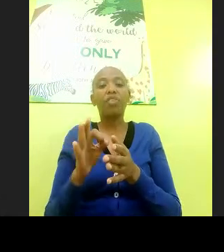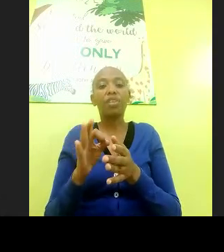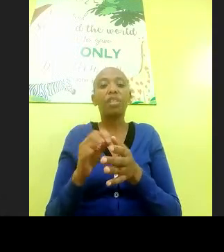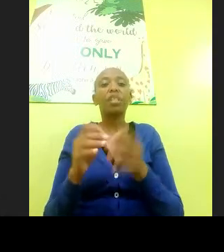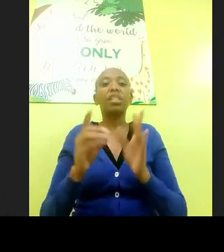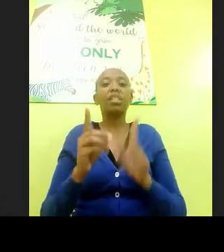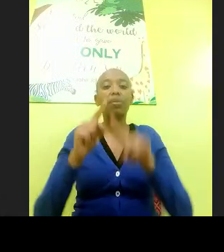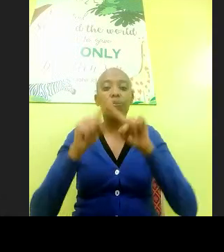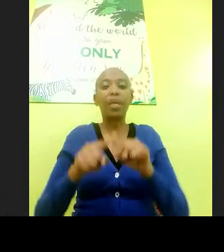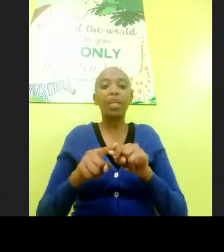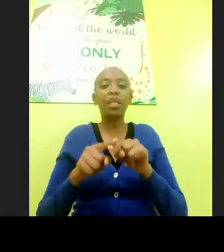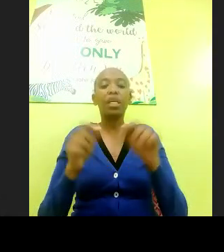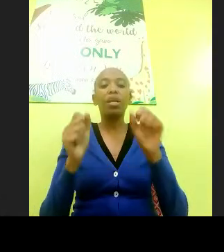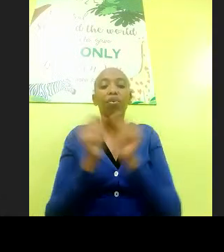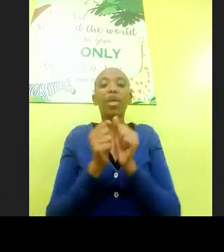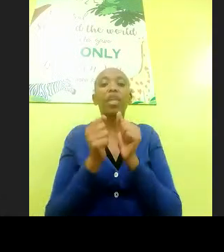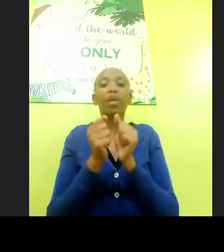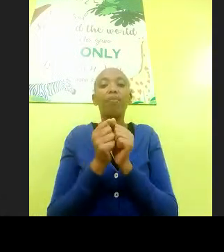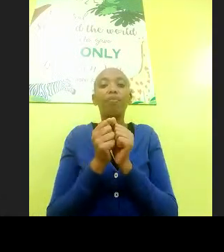already existing